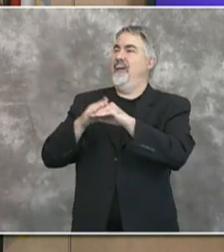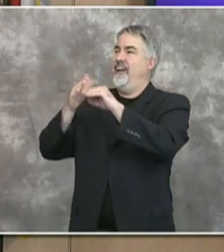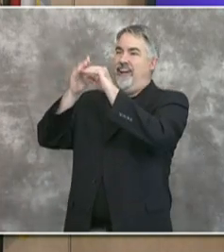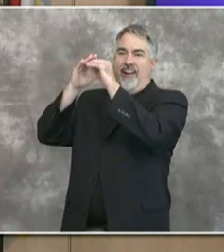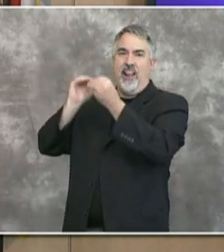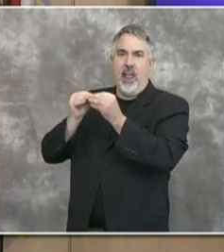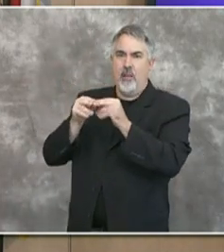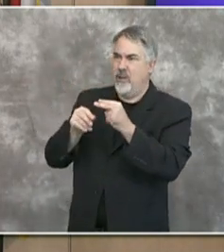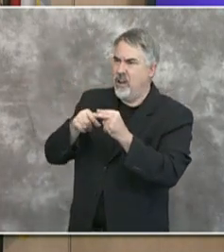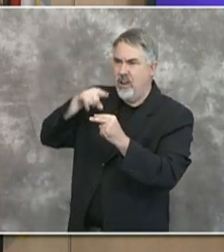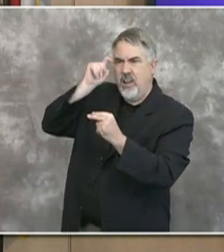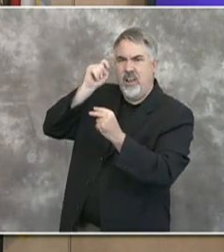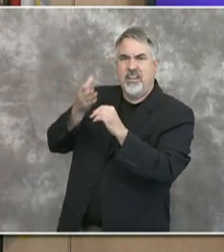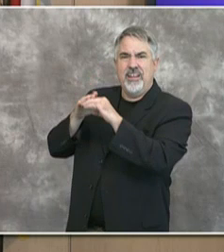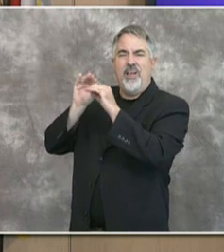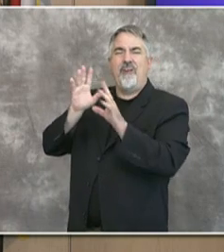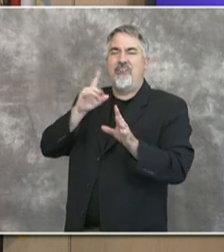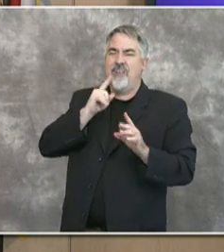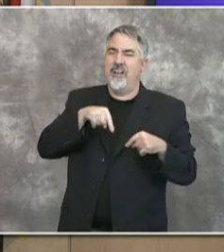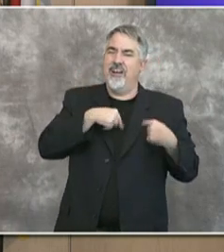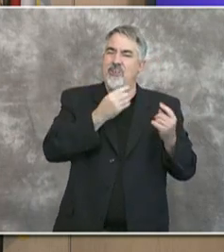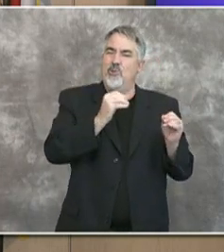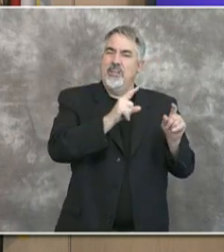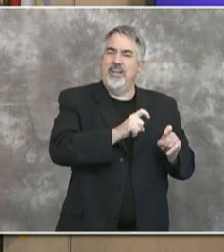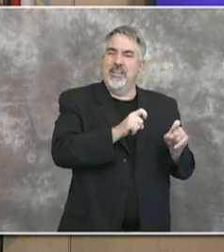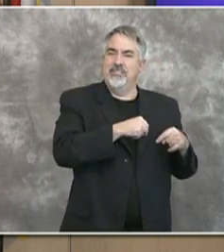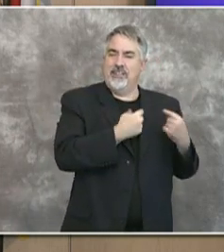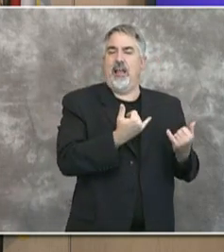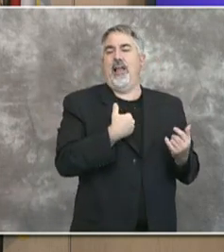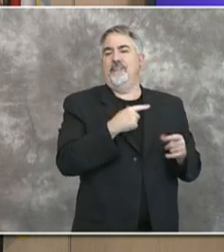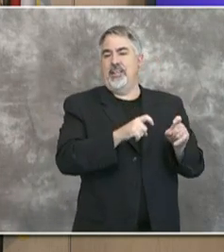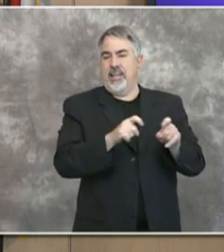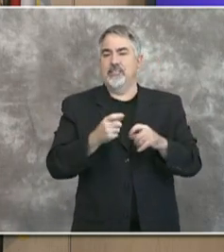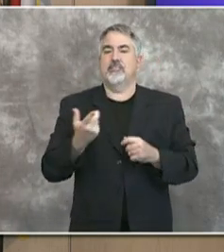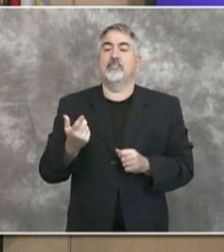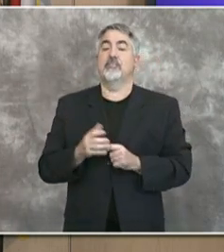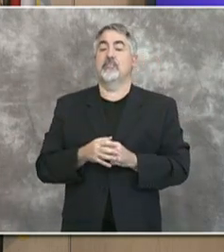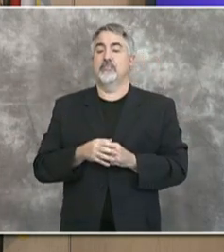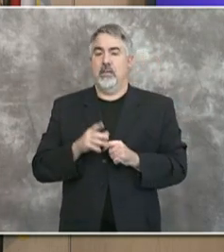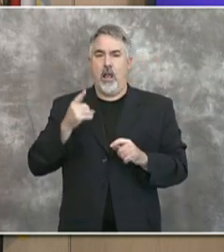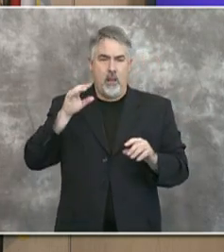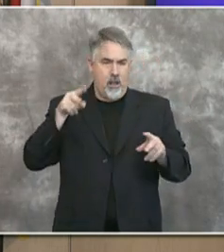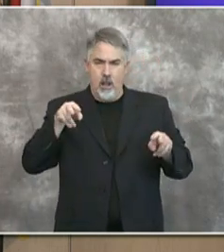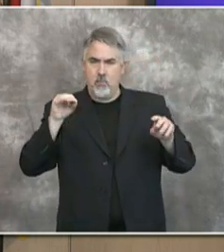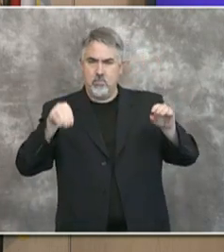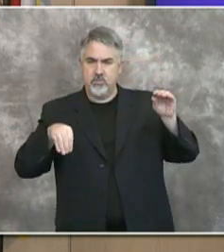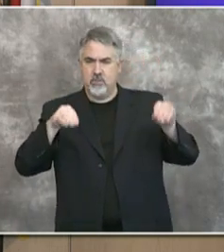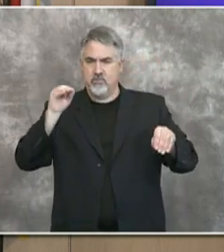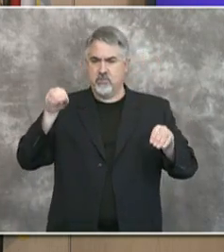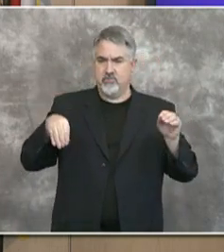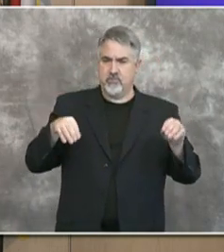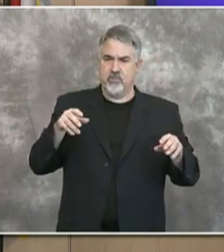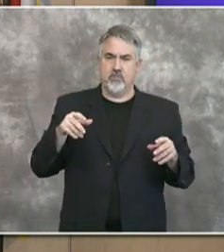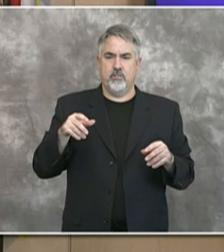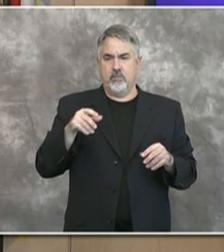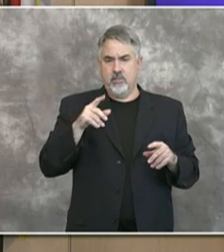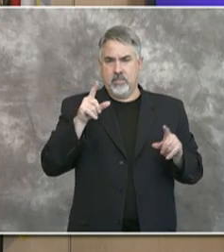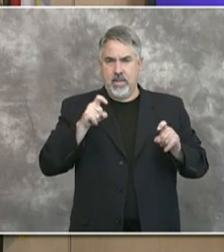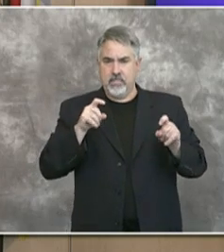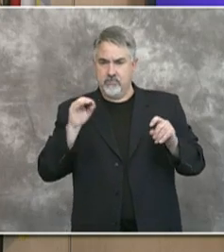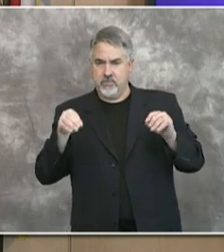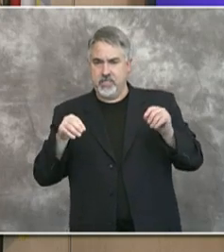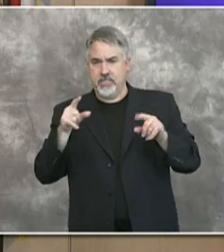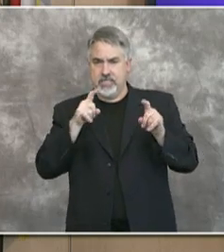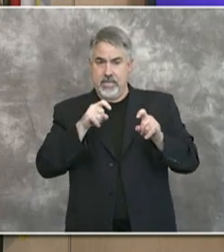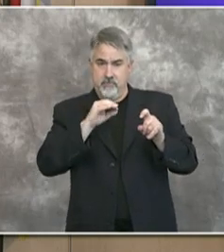raw numbers but also in a percentage ratio. It gives us a better indication of, as a region, as the percentage